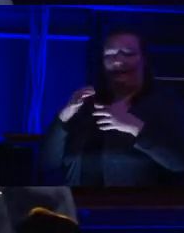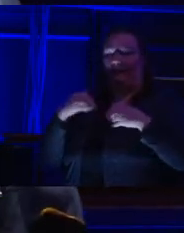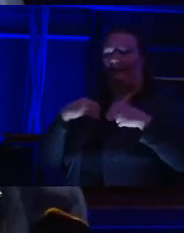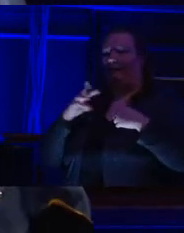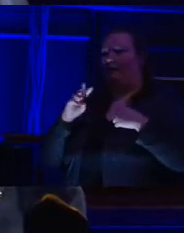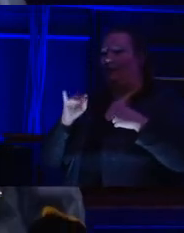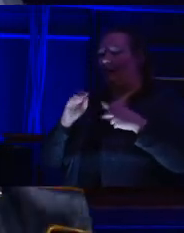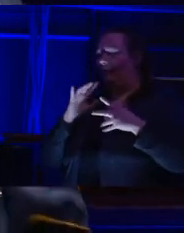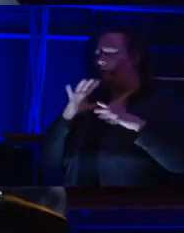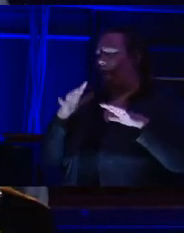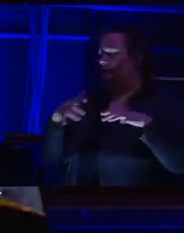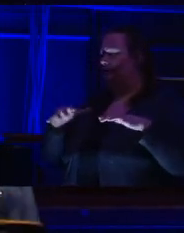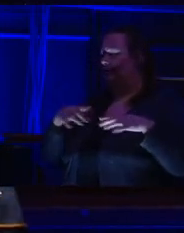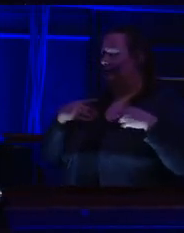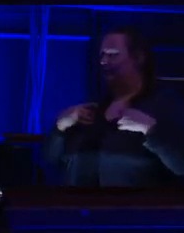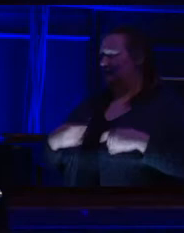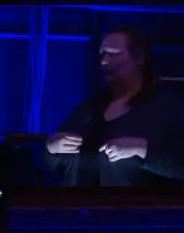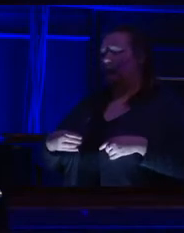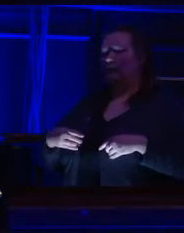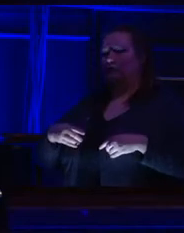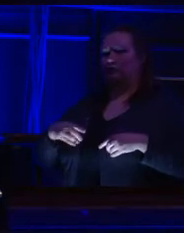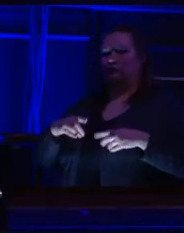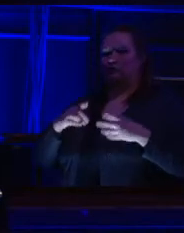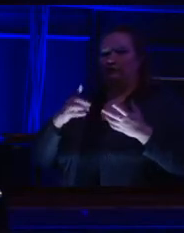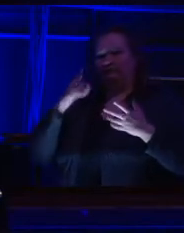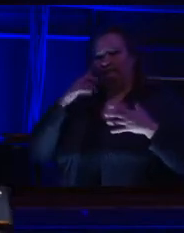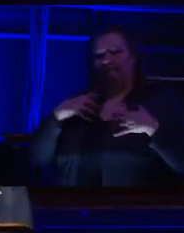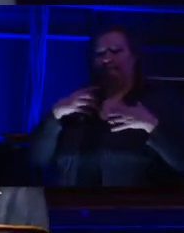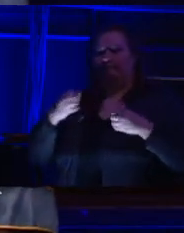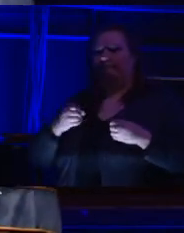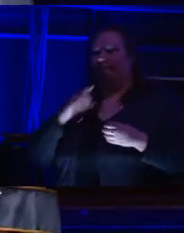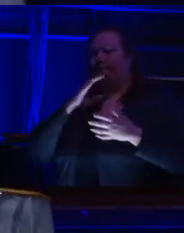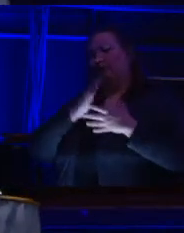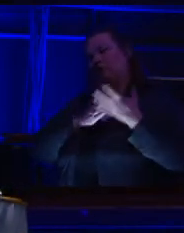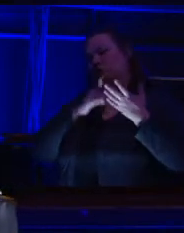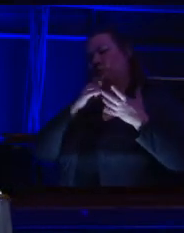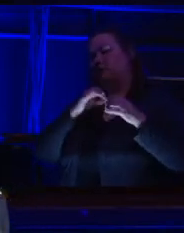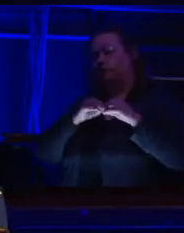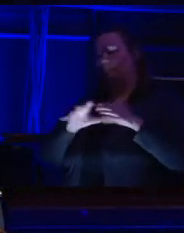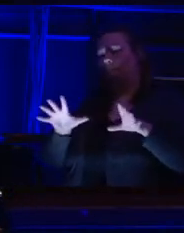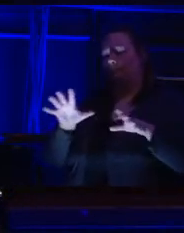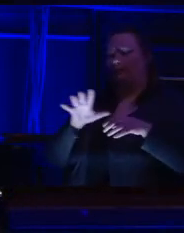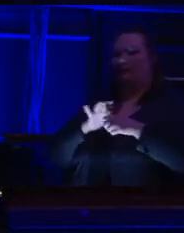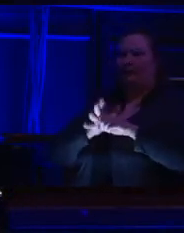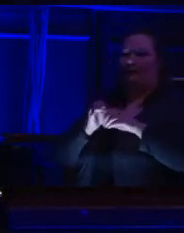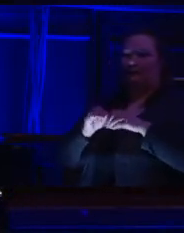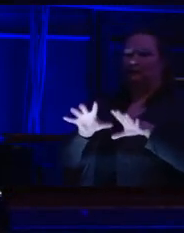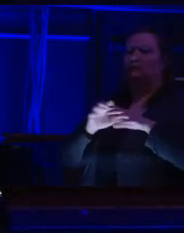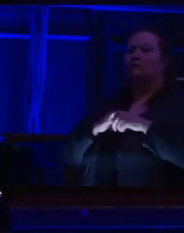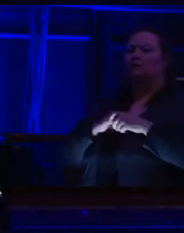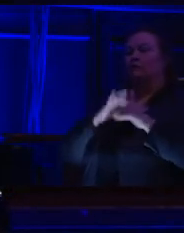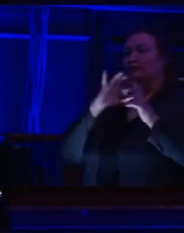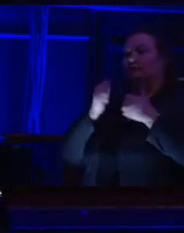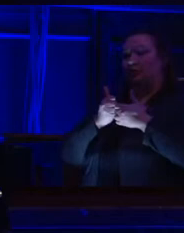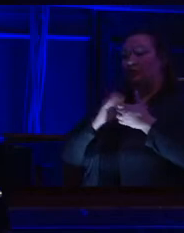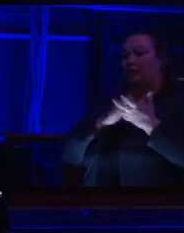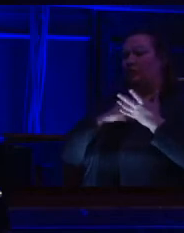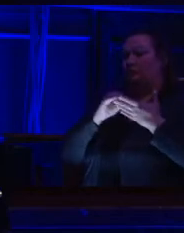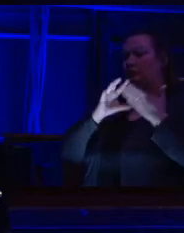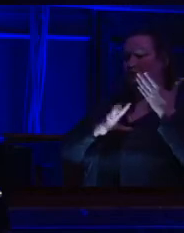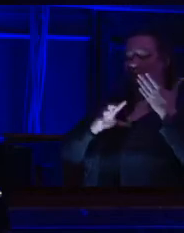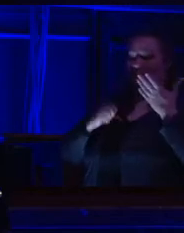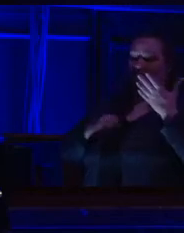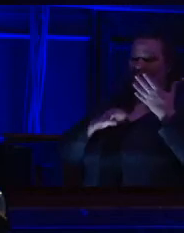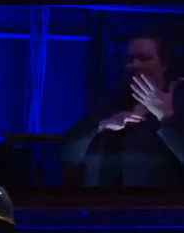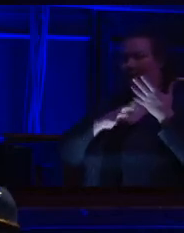anxiety and depression disorders, partially because of the pandemic. It's a challenge our students,